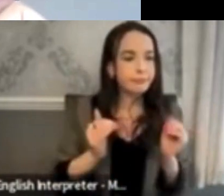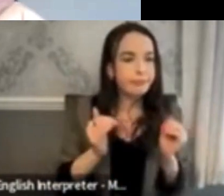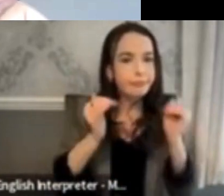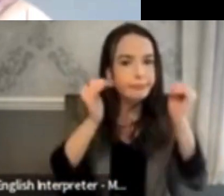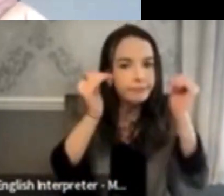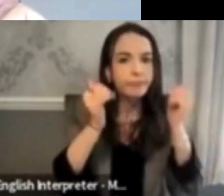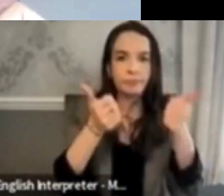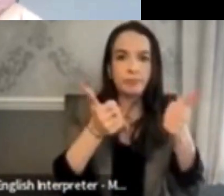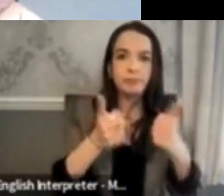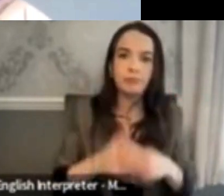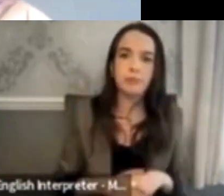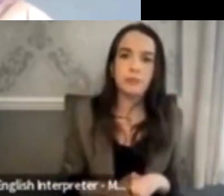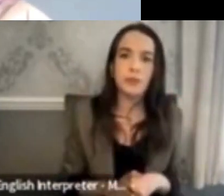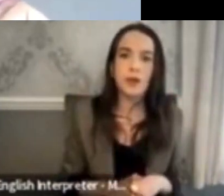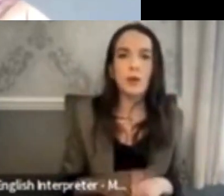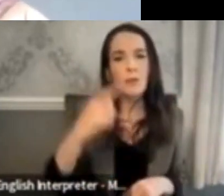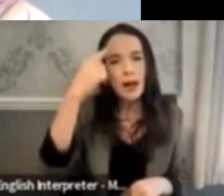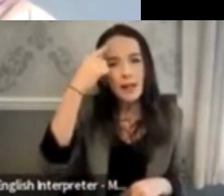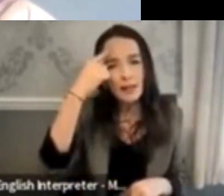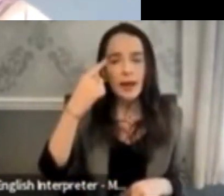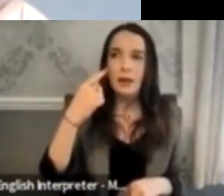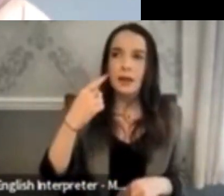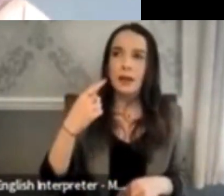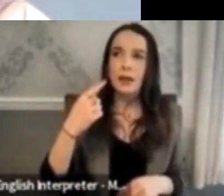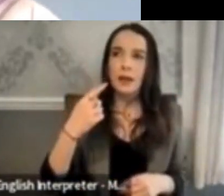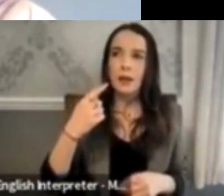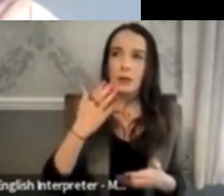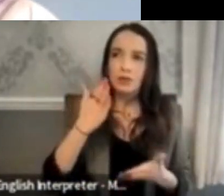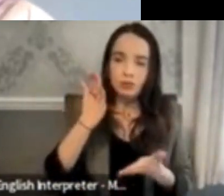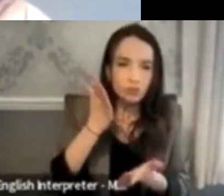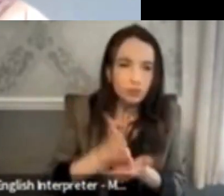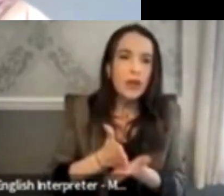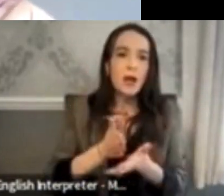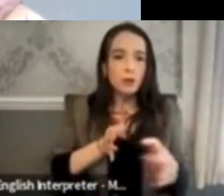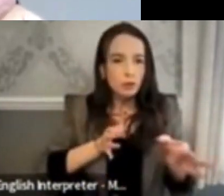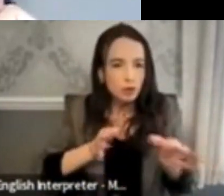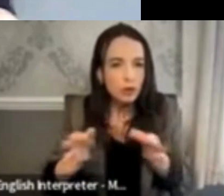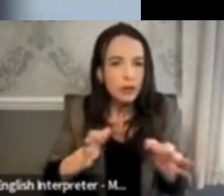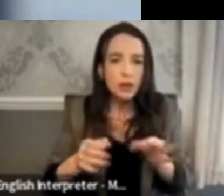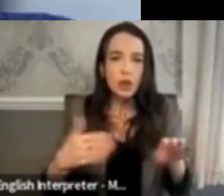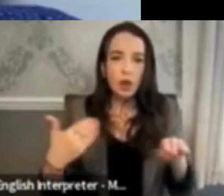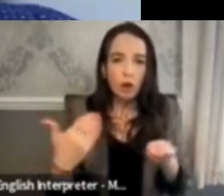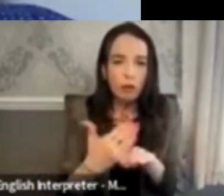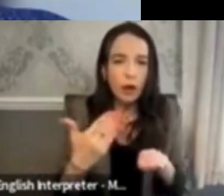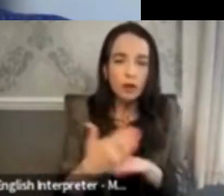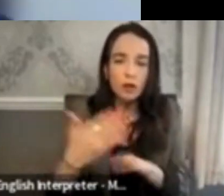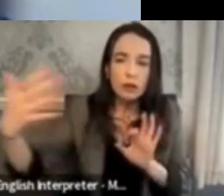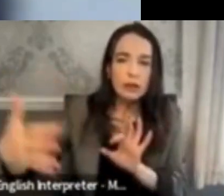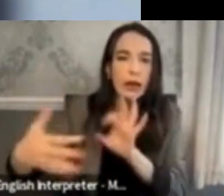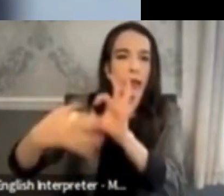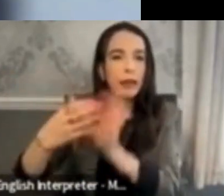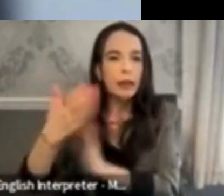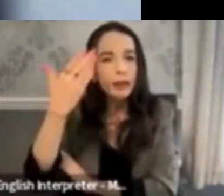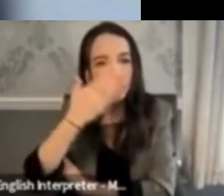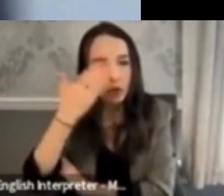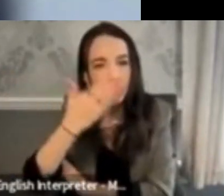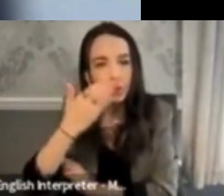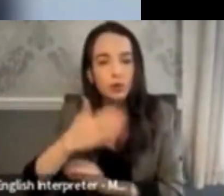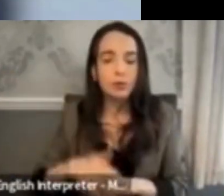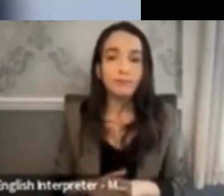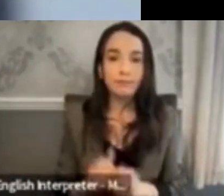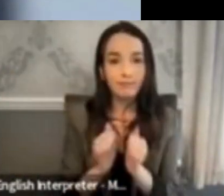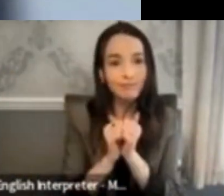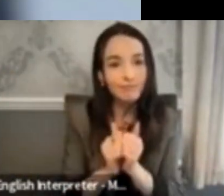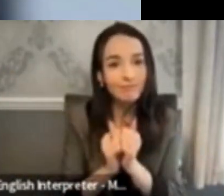thinking through and making real the strategic function in relation to schools. I completely appreciate the funding point